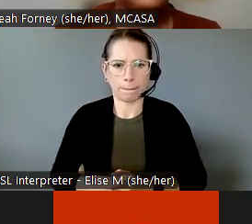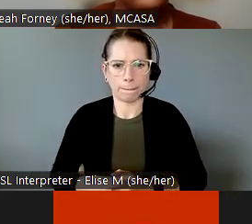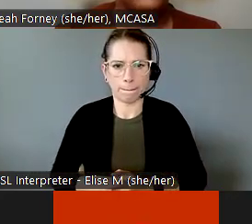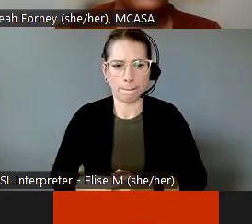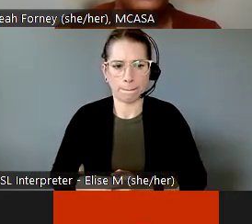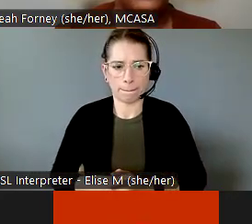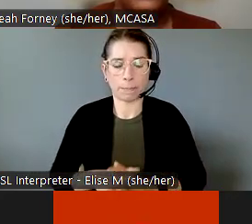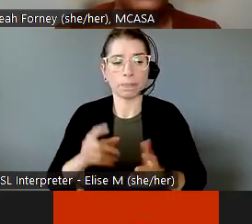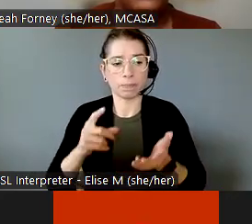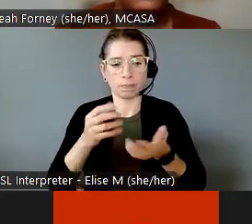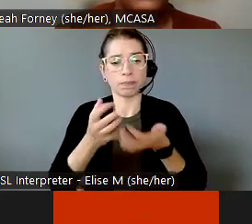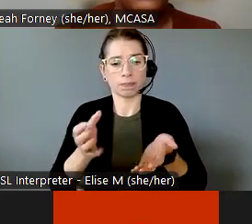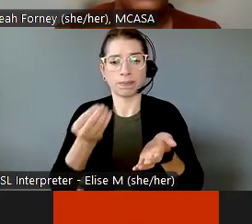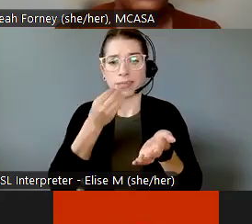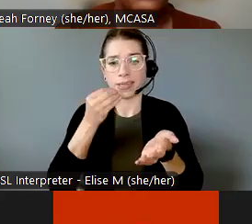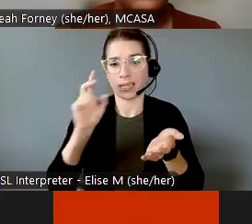eating disorders,